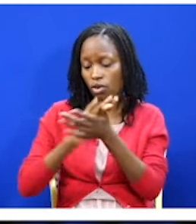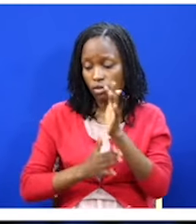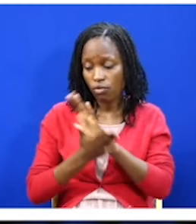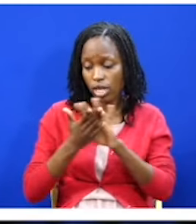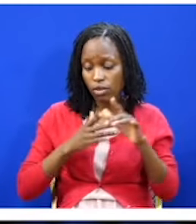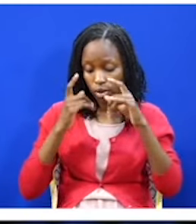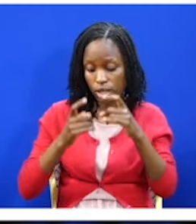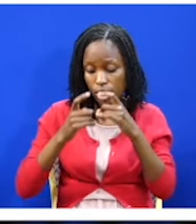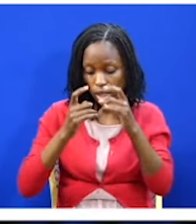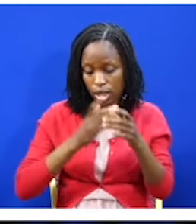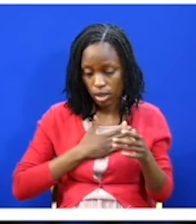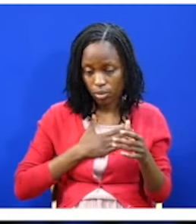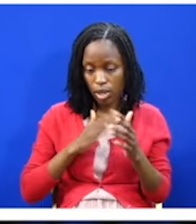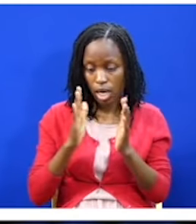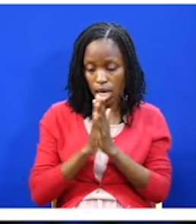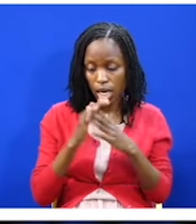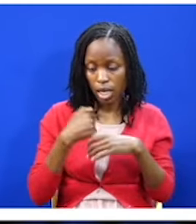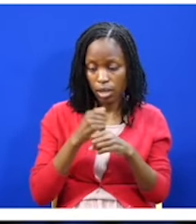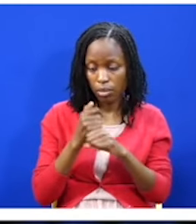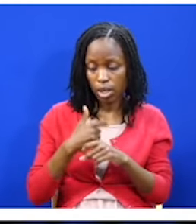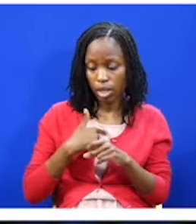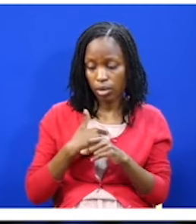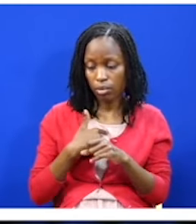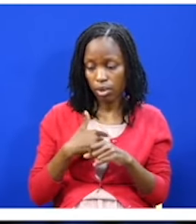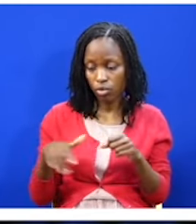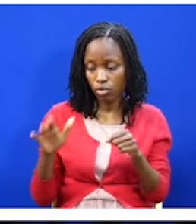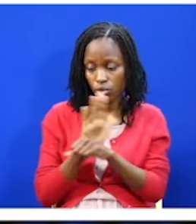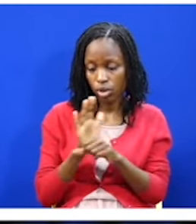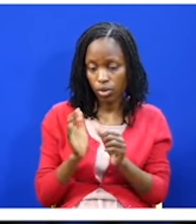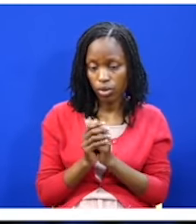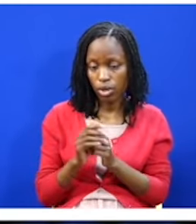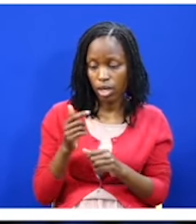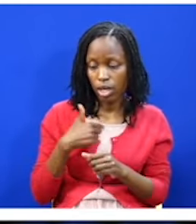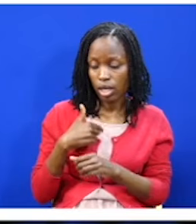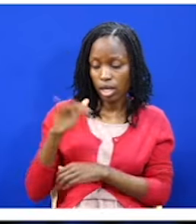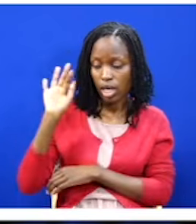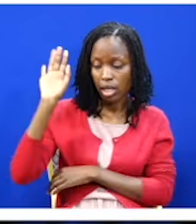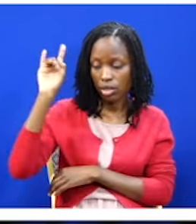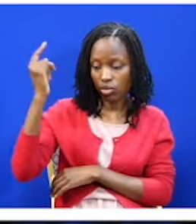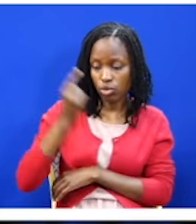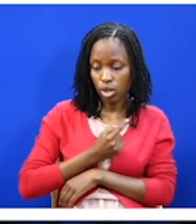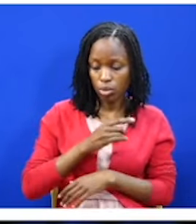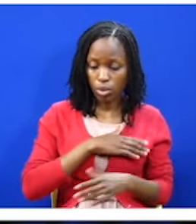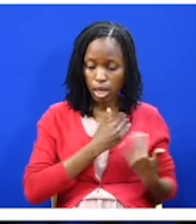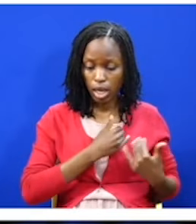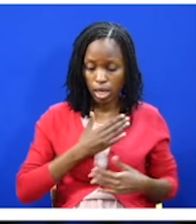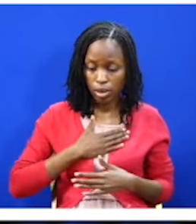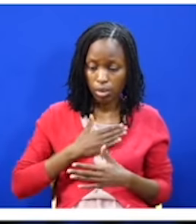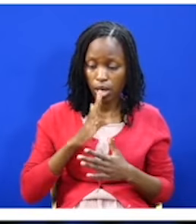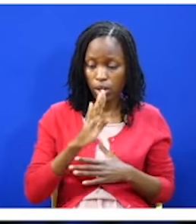my sins and making me whole. I ask that you come into my heart